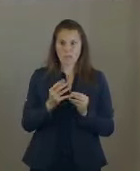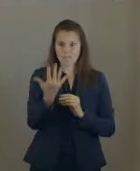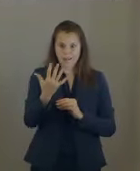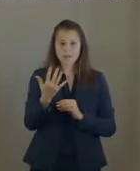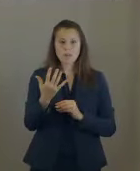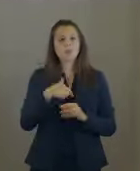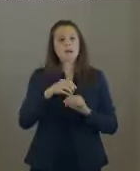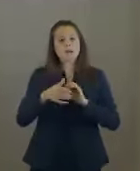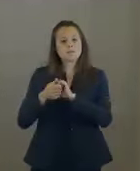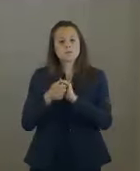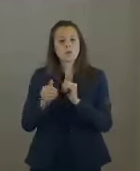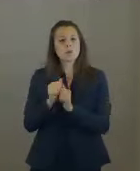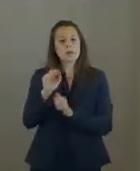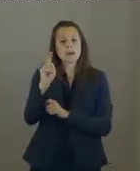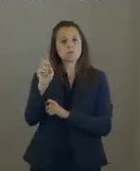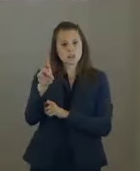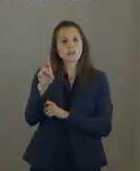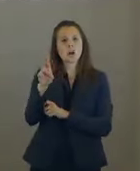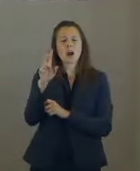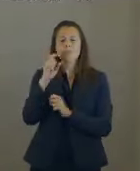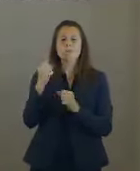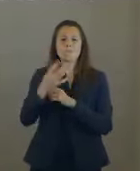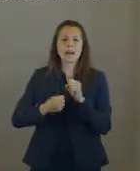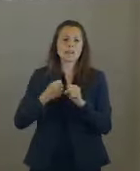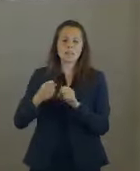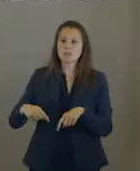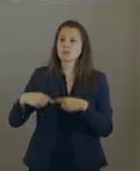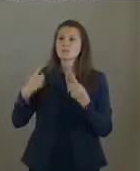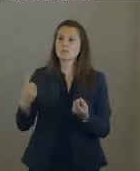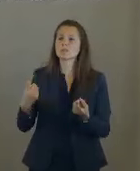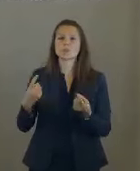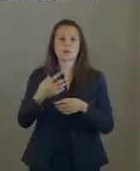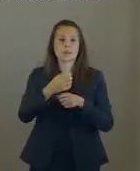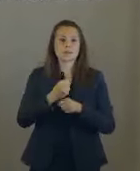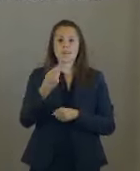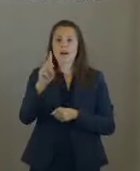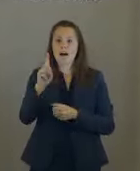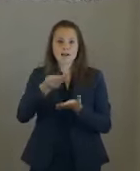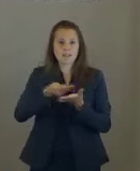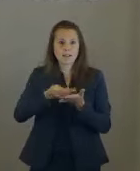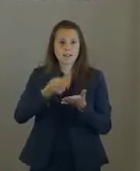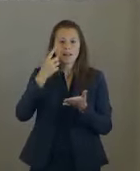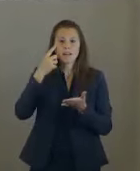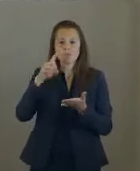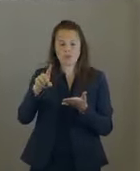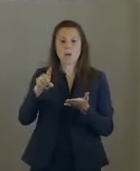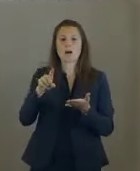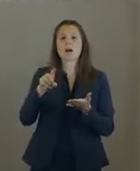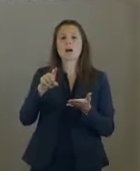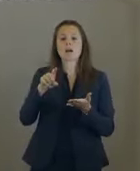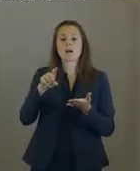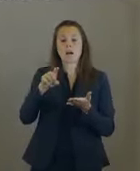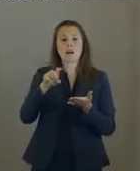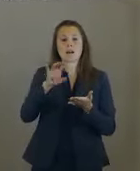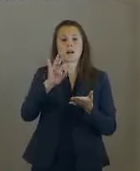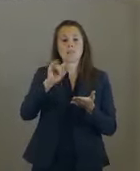work really closely with the Michigan Department of Civil Rights. For years, we've been able to receive HUD funding, both for the FAP, which is the Michigan Department of